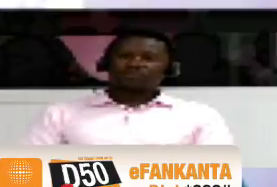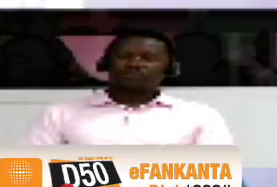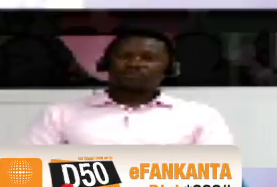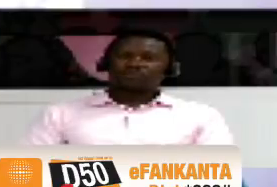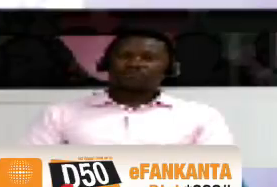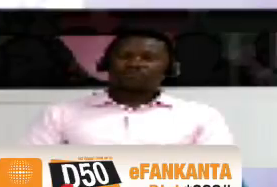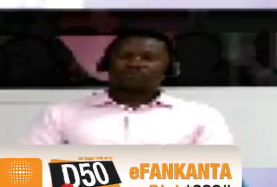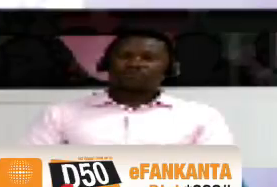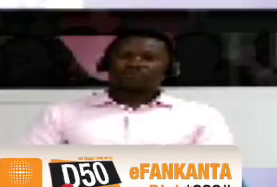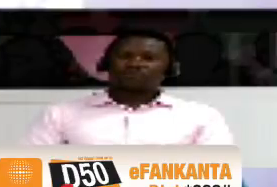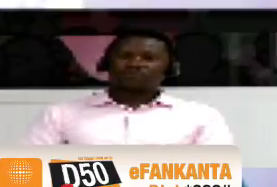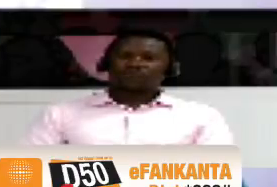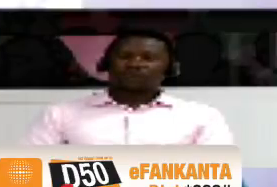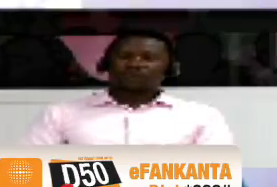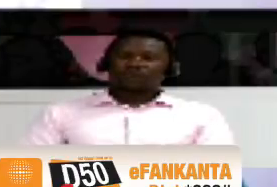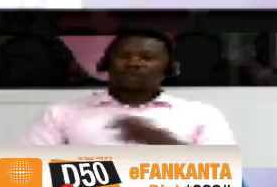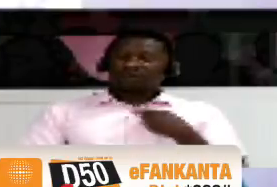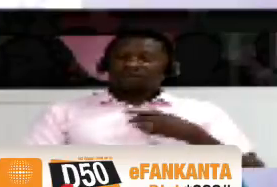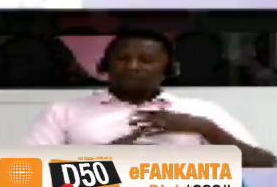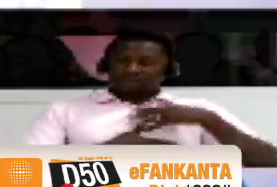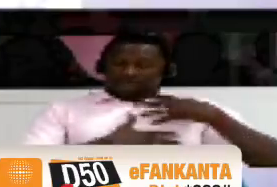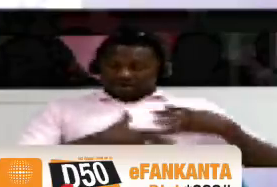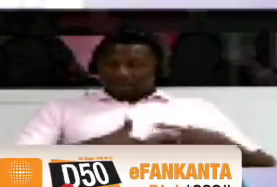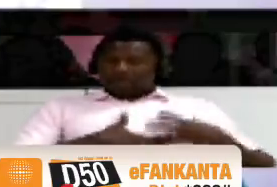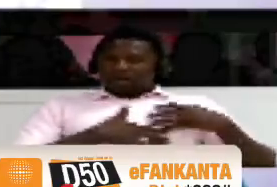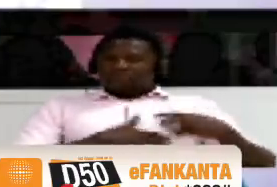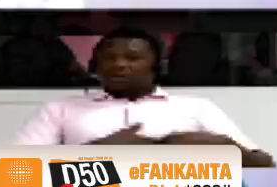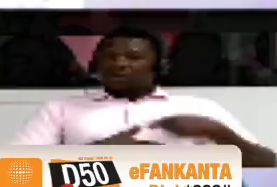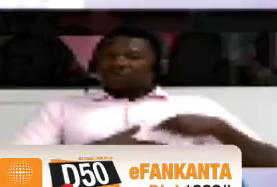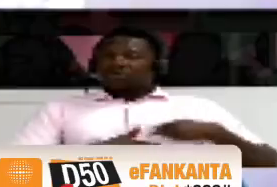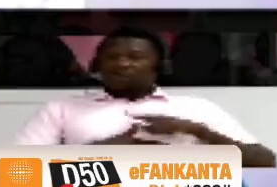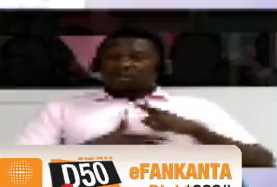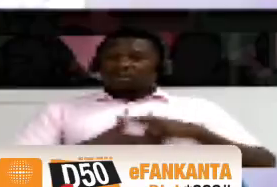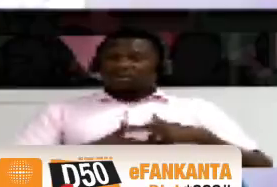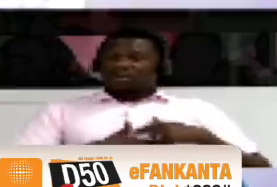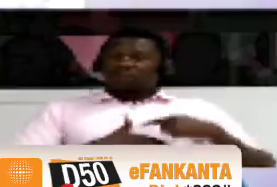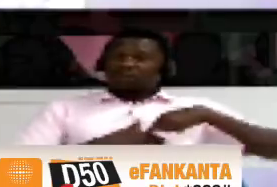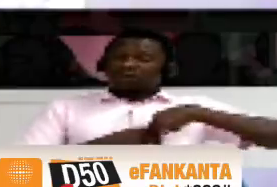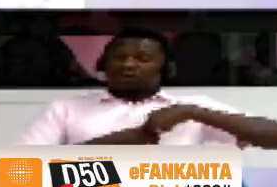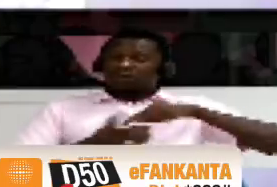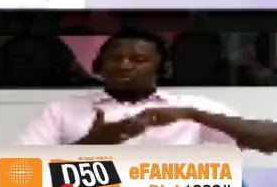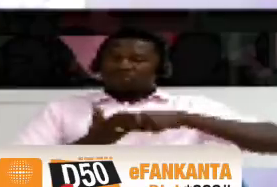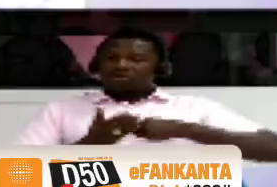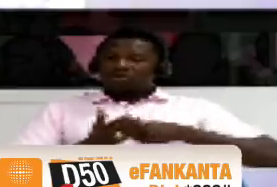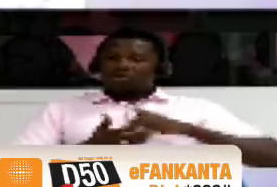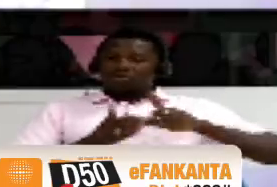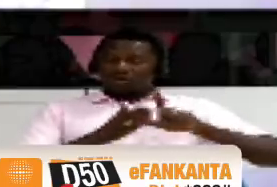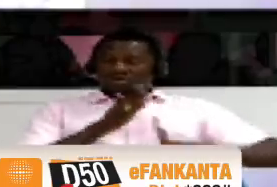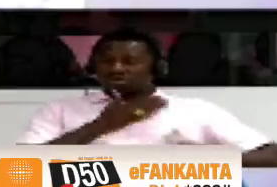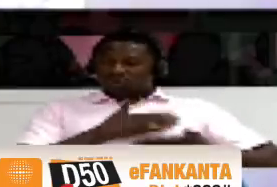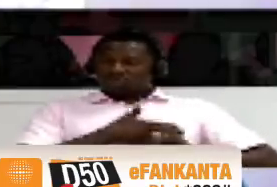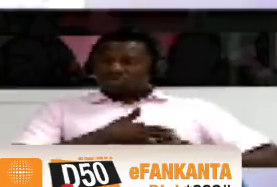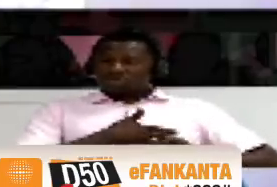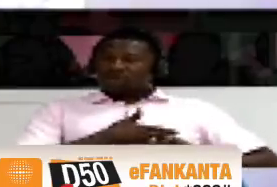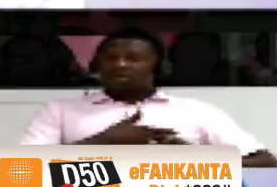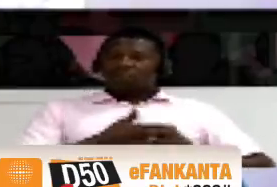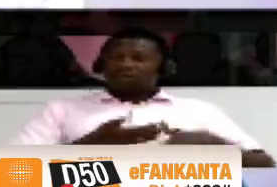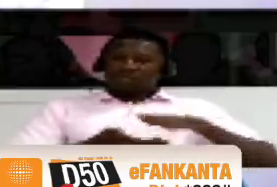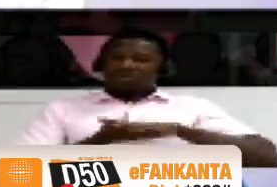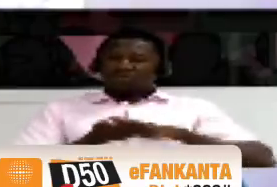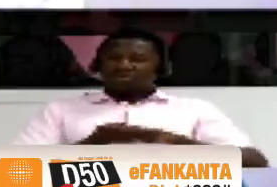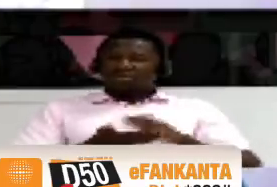In fact, of the right lung located in the middle lobe and based with severe